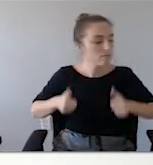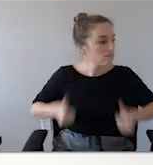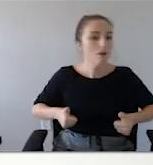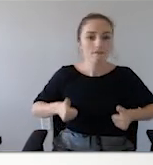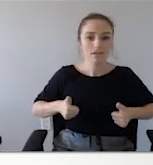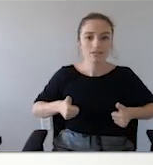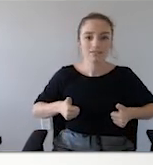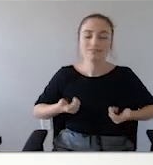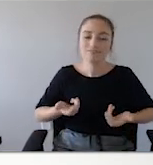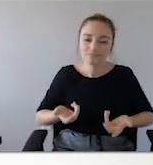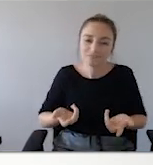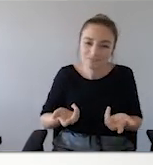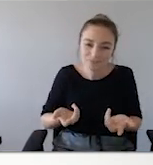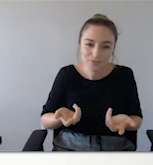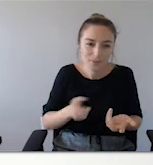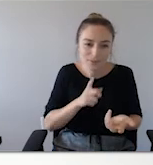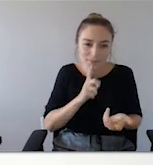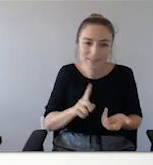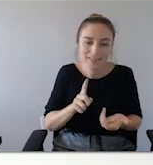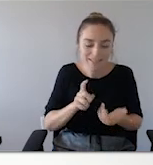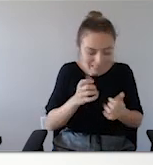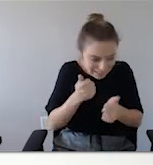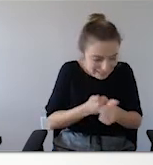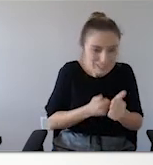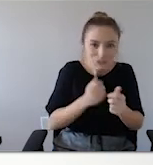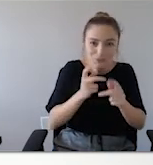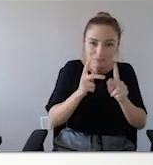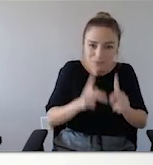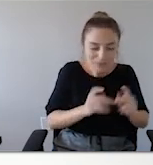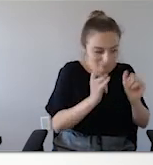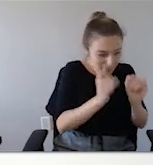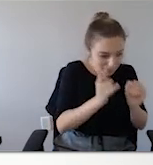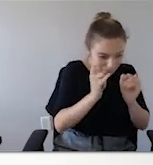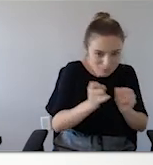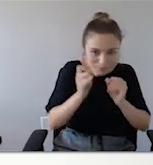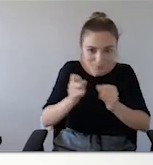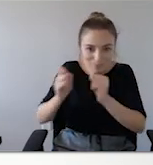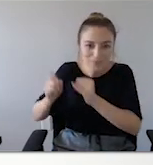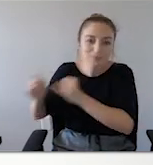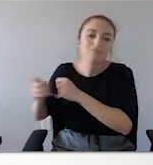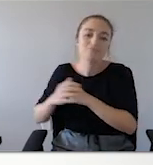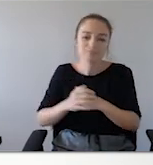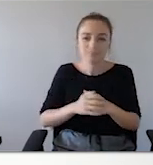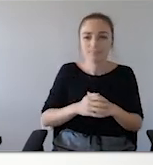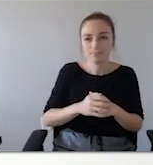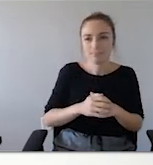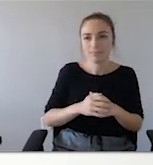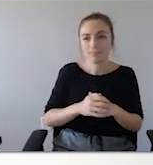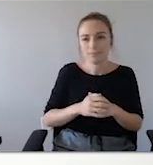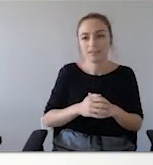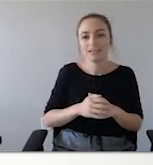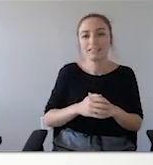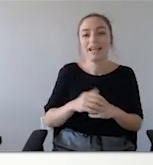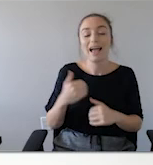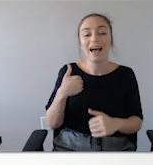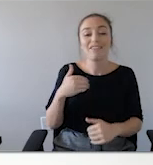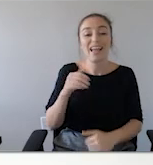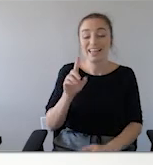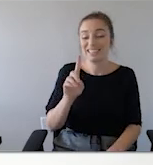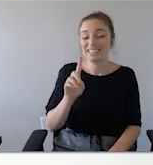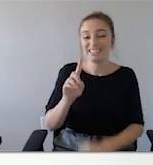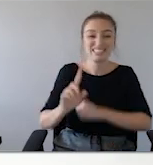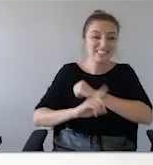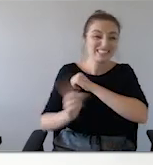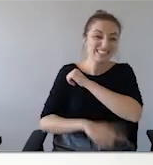doesn't make sense. And the discipline matrix, all your districts have a discipline matrix. It's a guideline. So if somebody tries to say, oh, well,